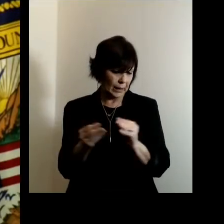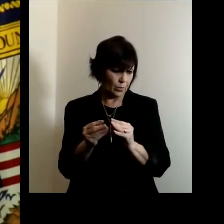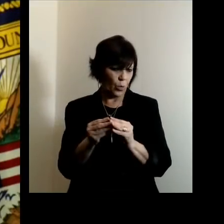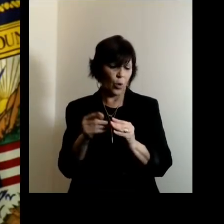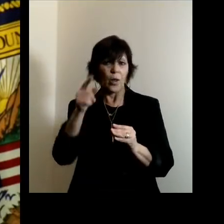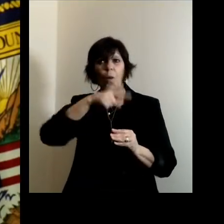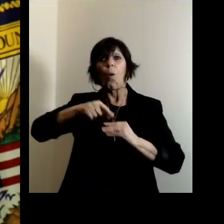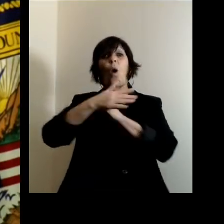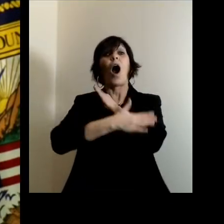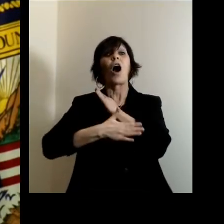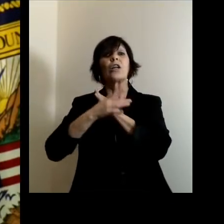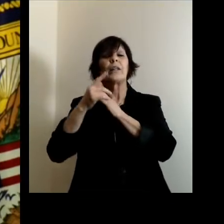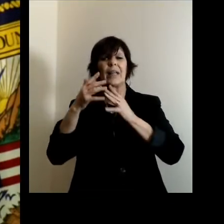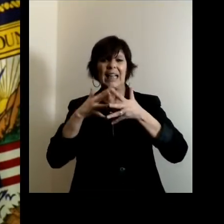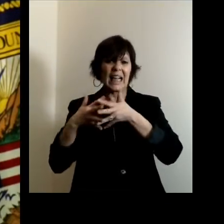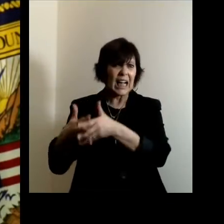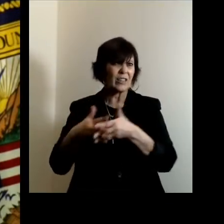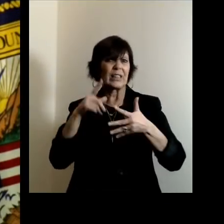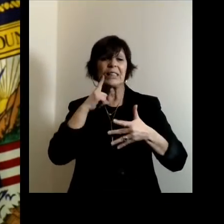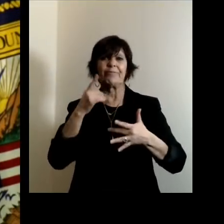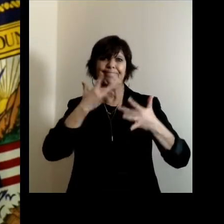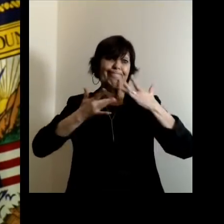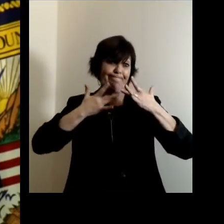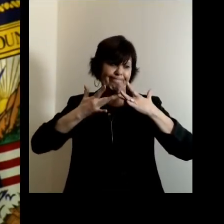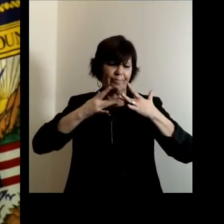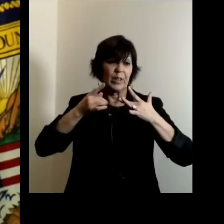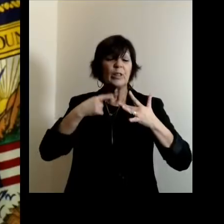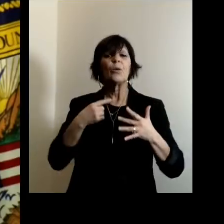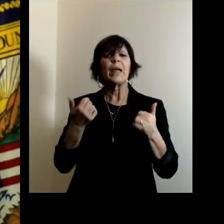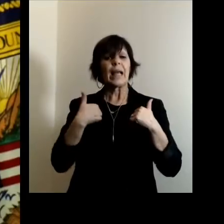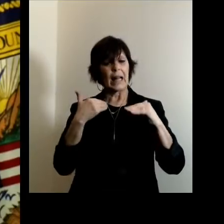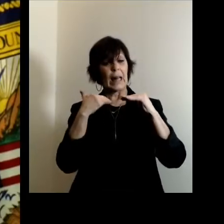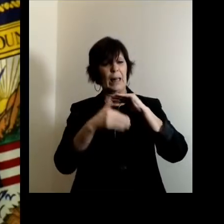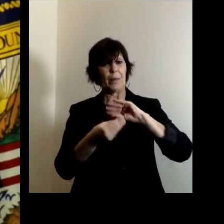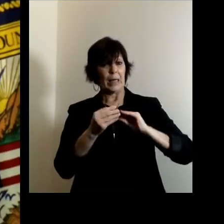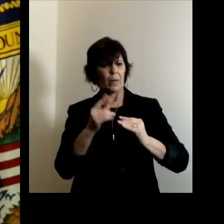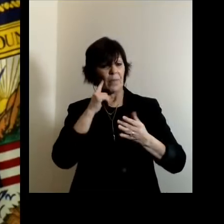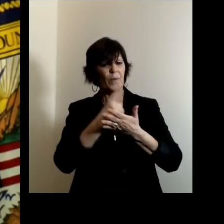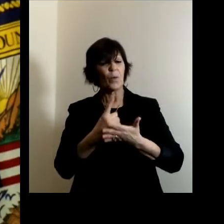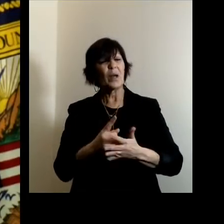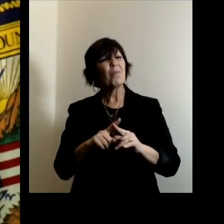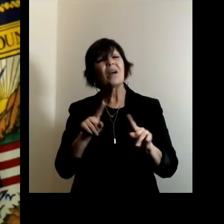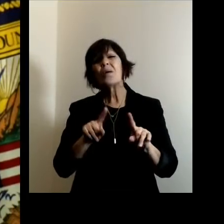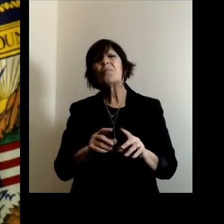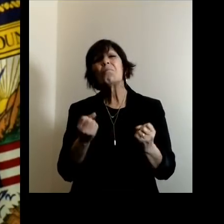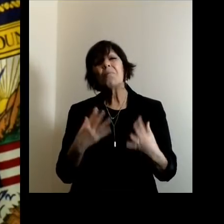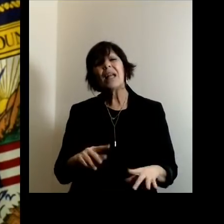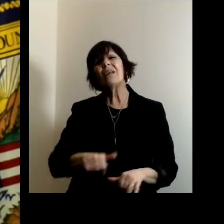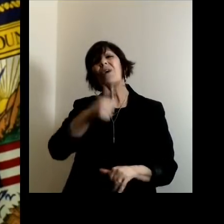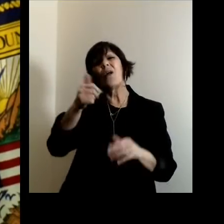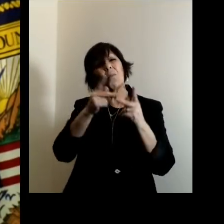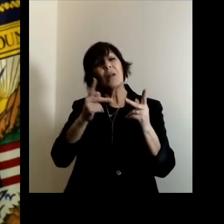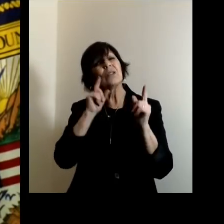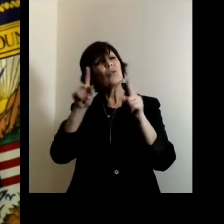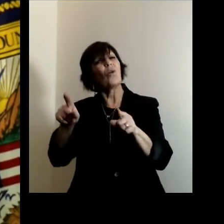nationwide. So we do have a certain amount that we can do per week, but there are many other locations. I had somebody call me recently